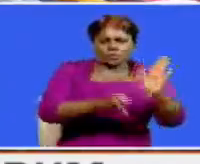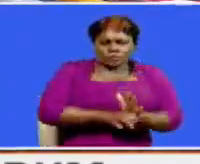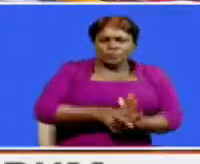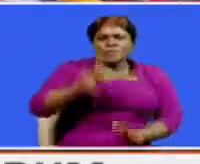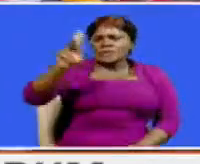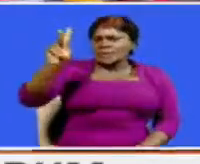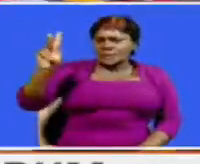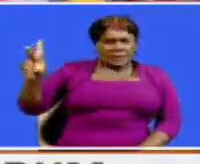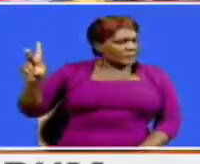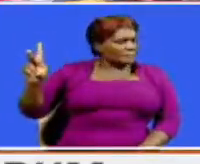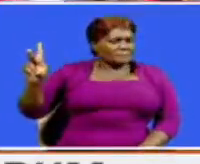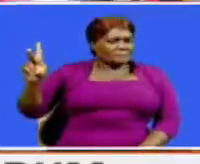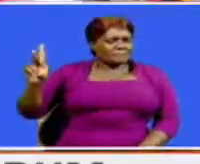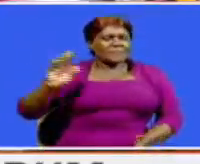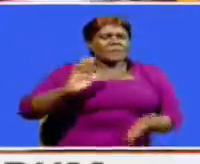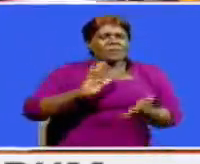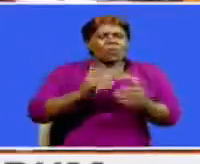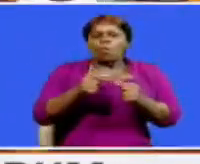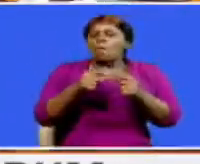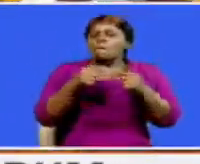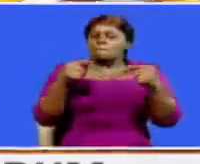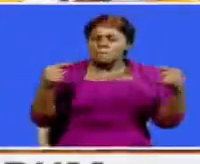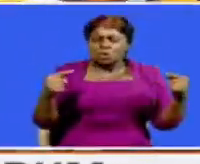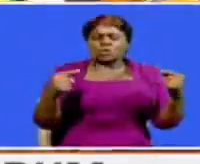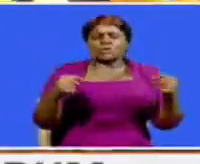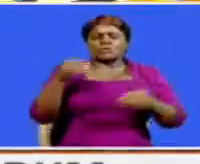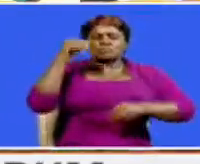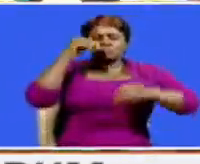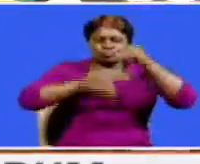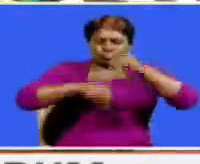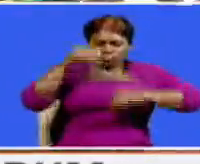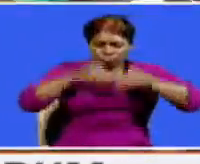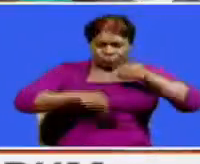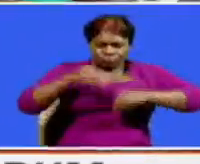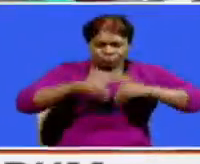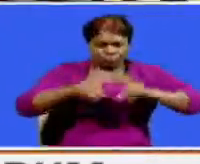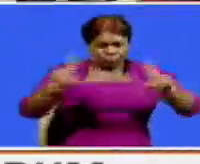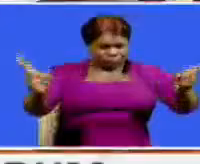politicians have already opposed any plans to subject Kenyans